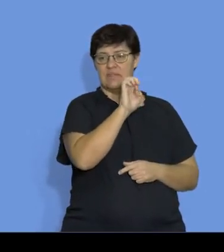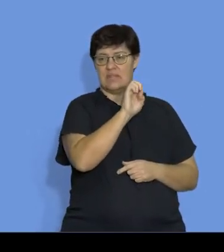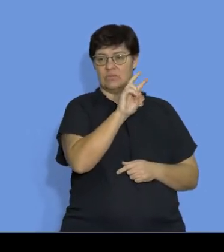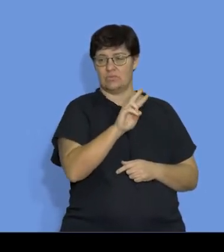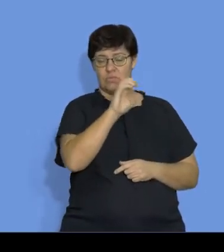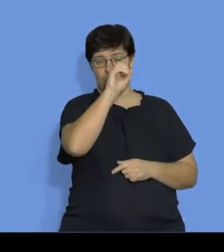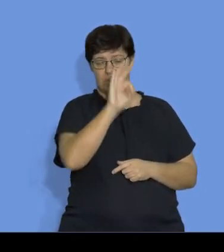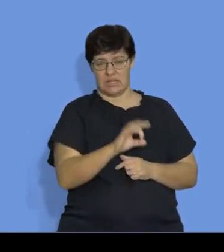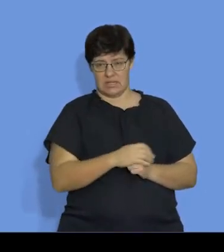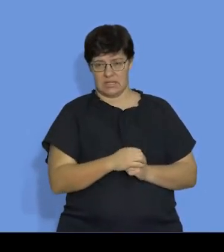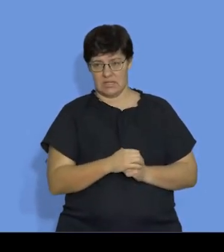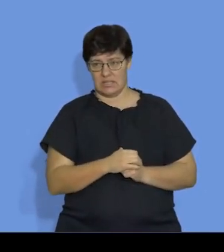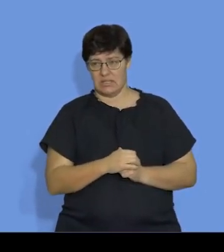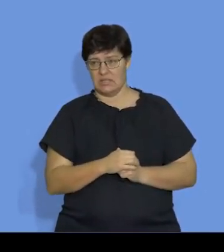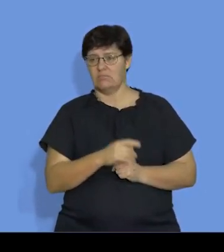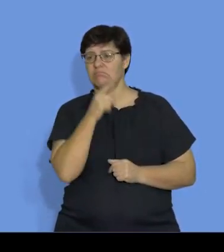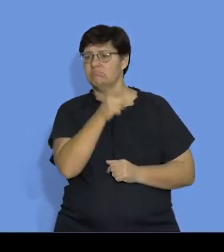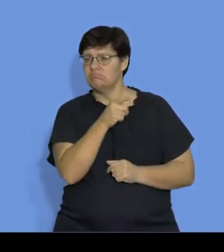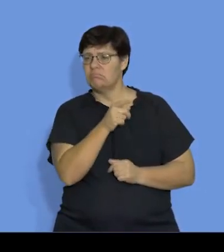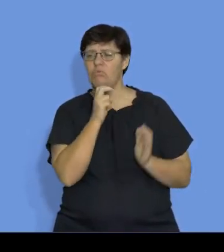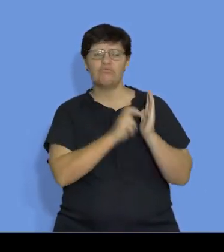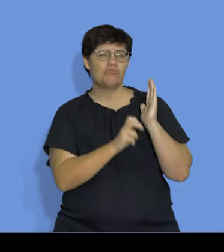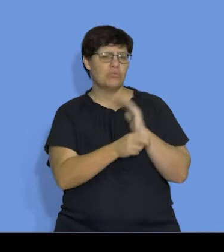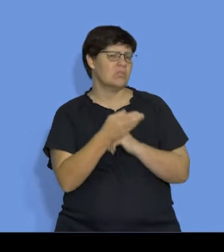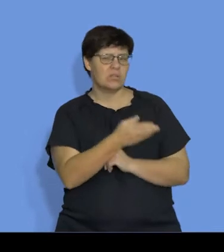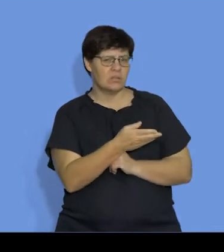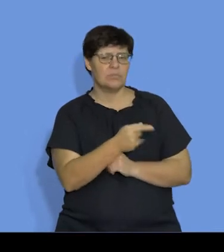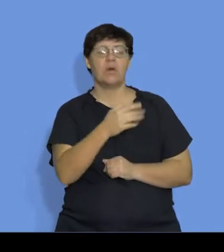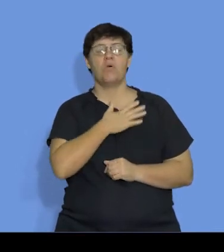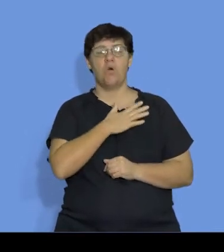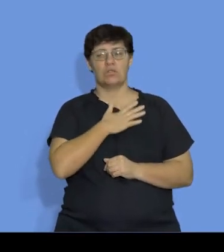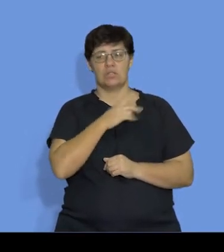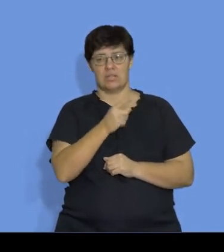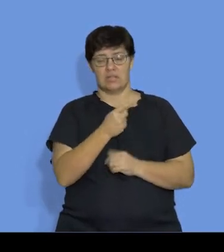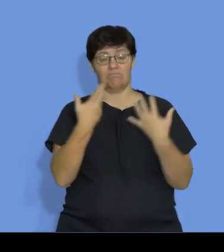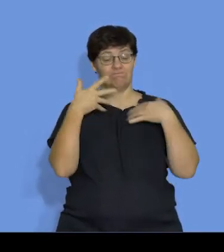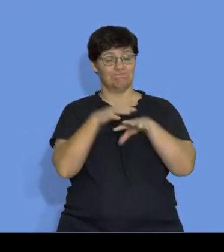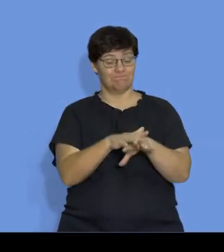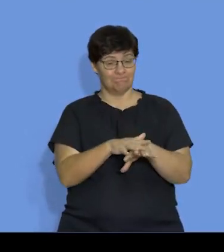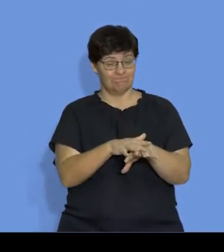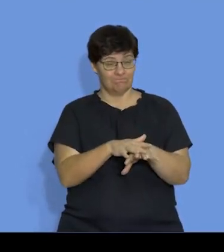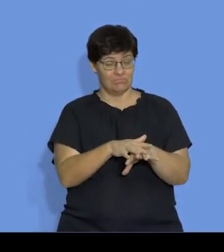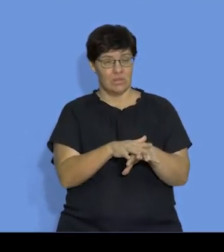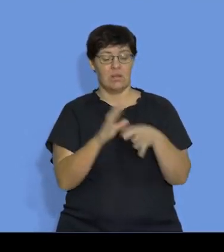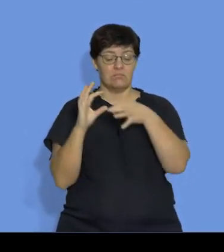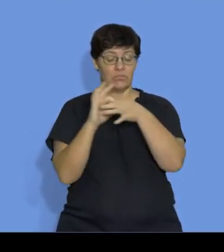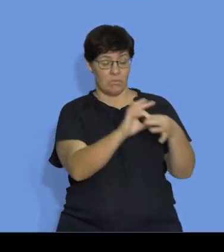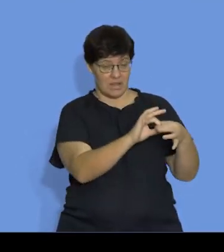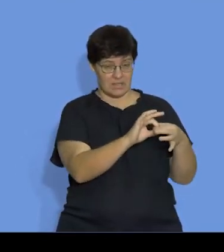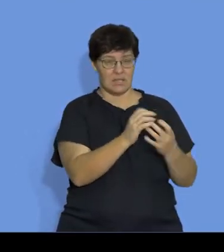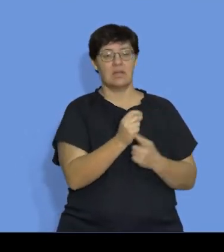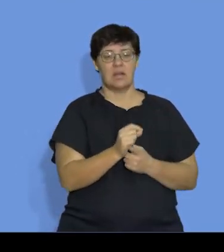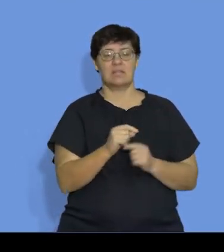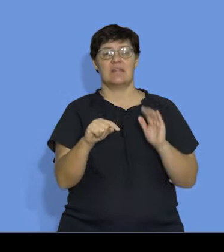oxide. Now, which rule applies in this case? We know that oxygen in its combined form, the unit oxidation number